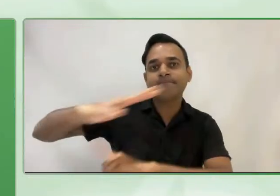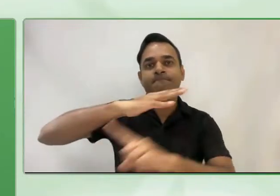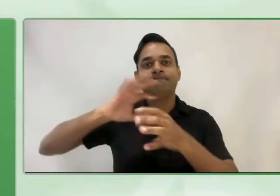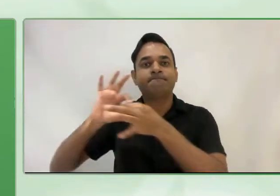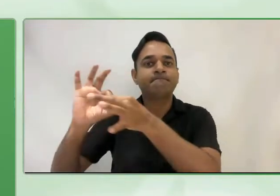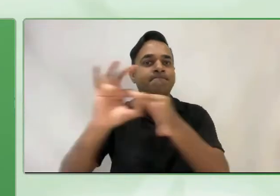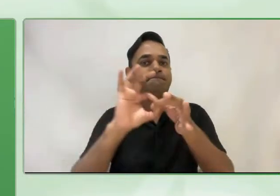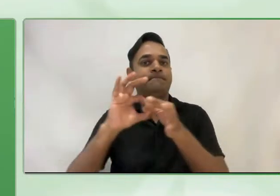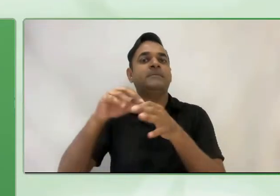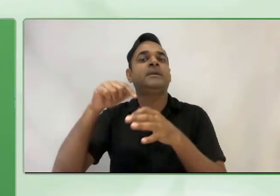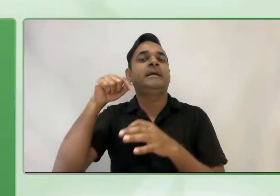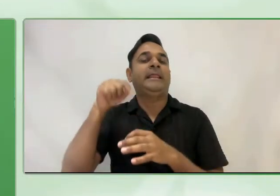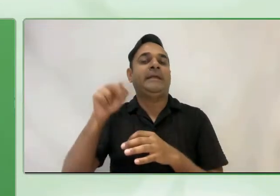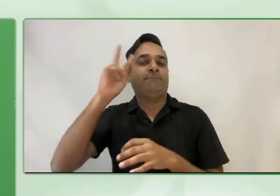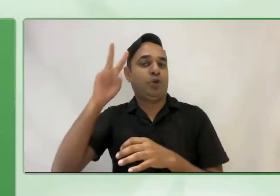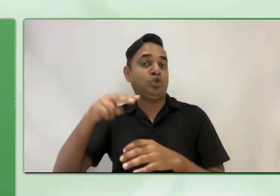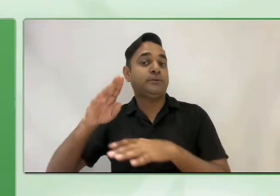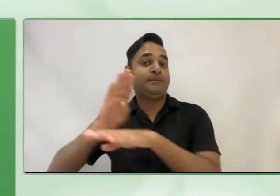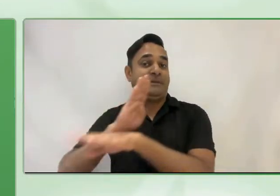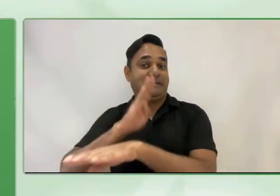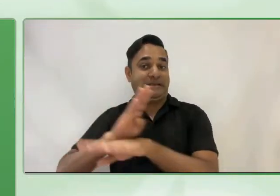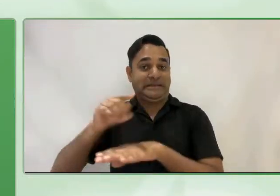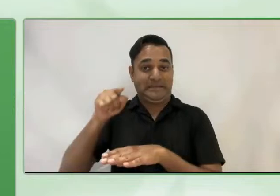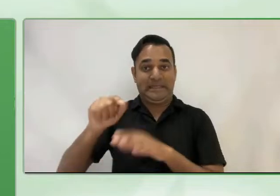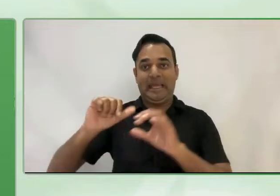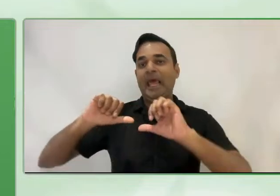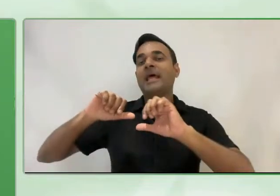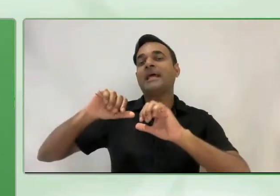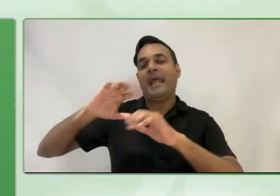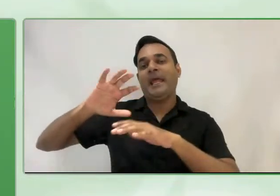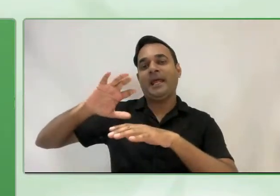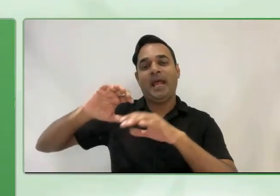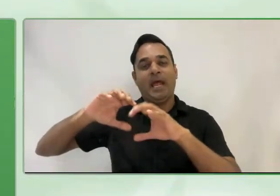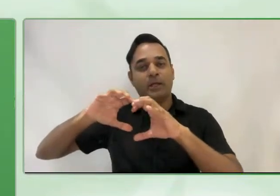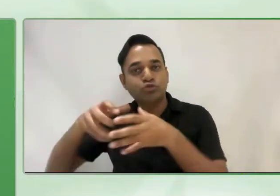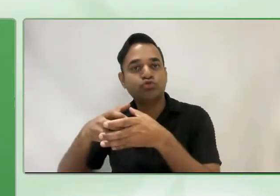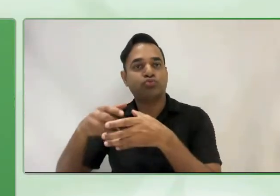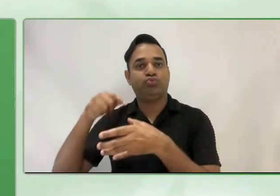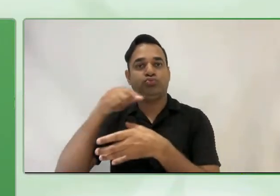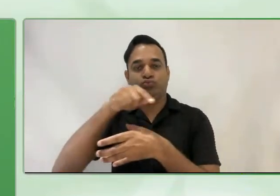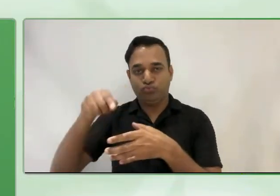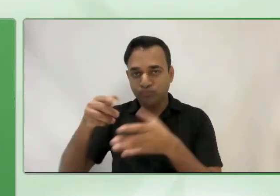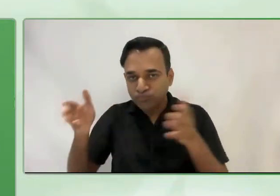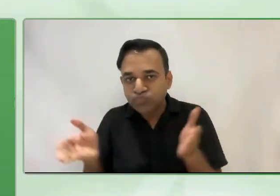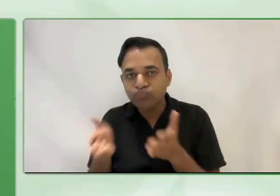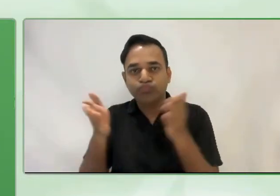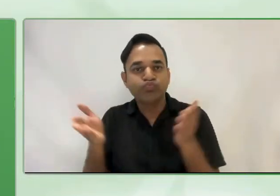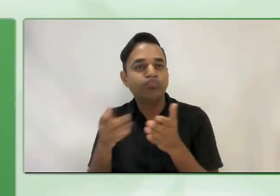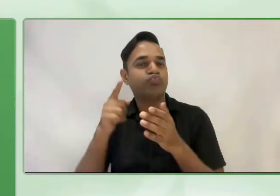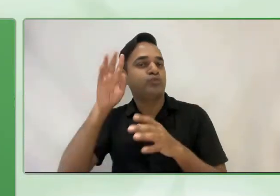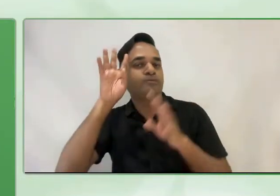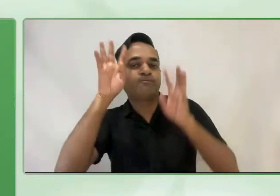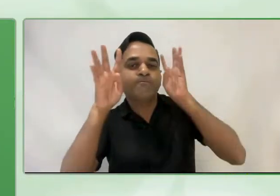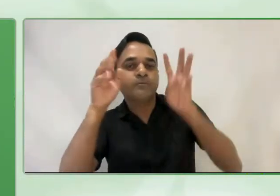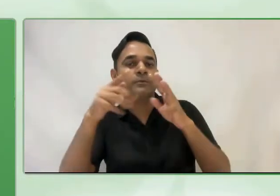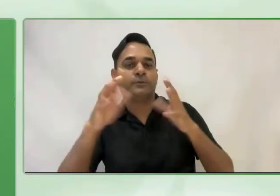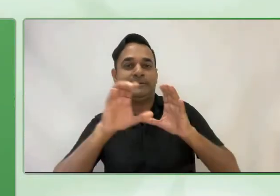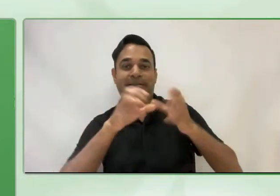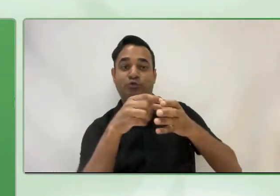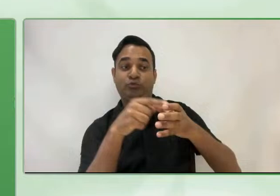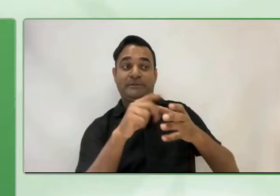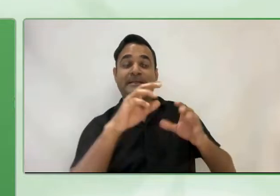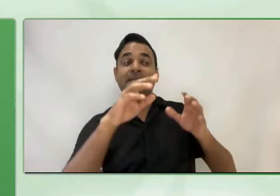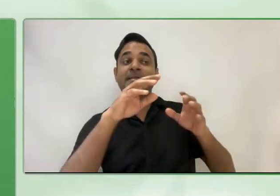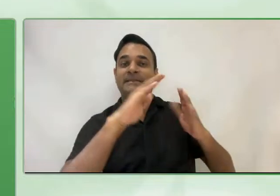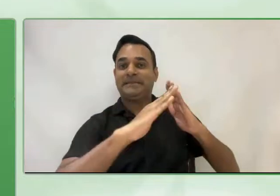and workshops, networking, and also through the Discover Vienna program, which is a short-term program for international